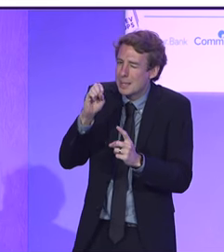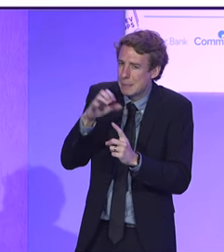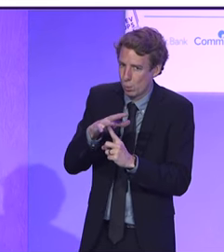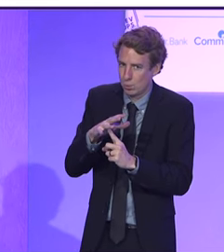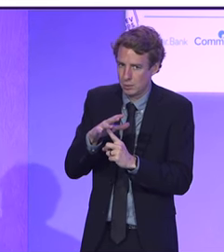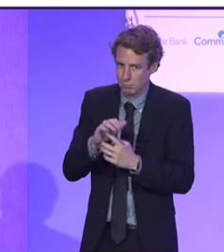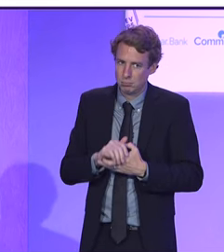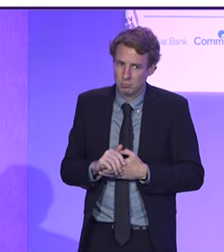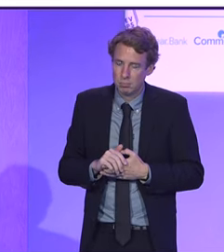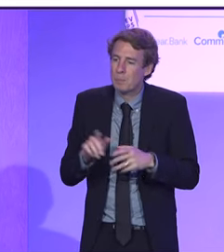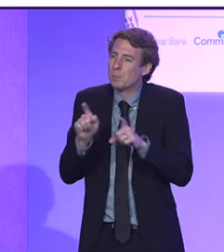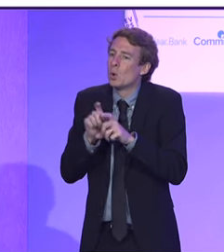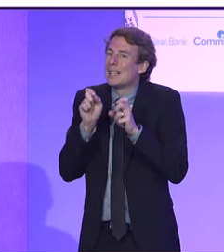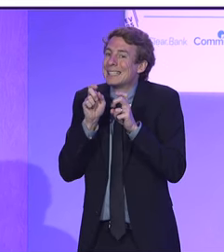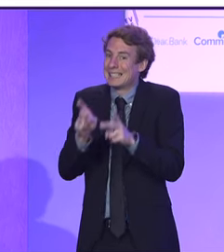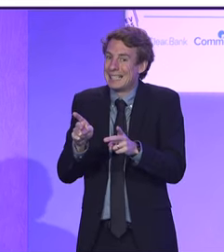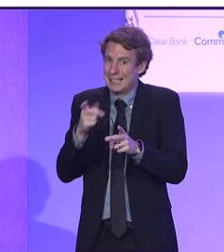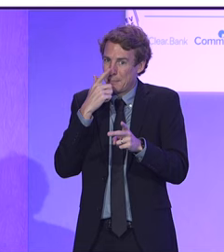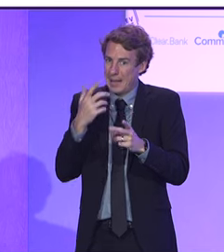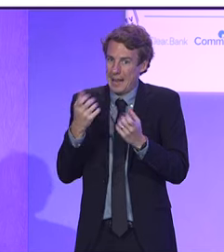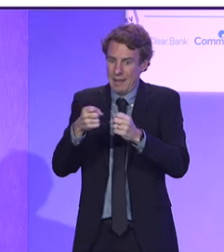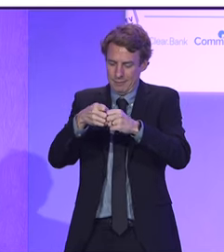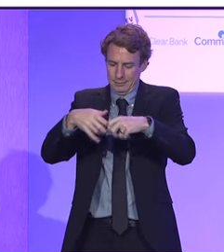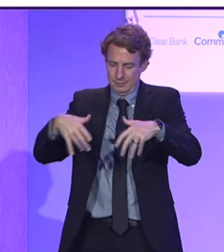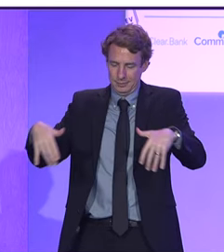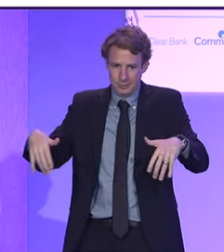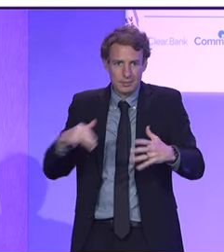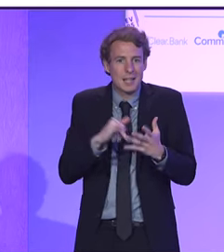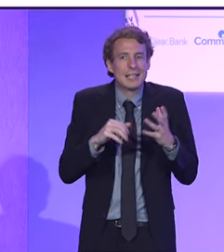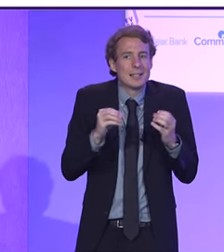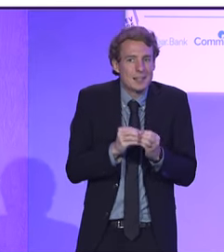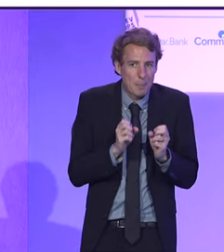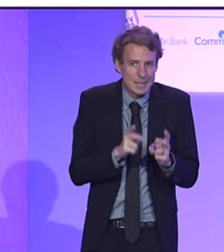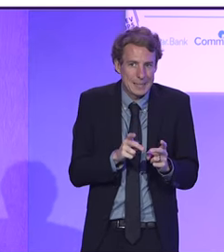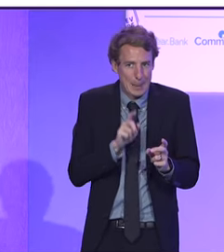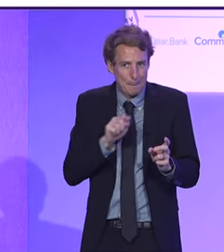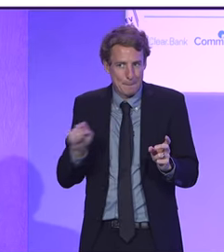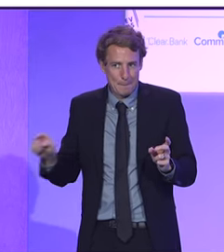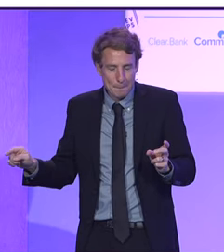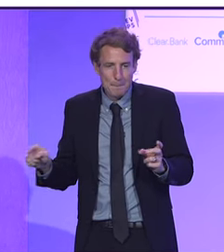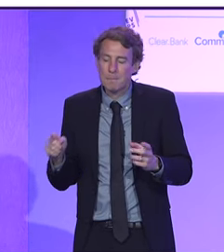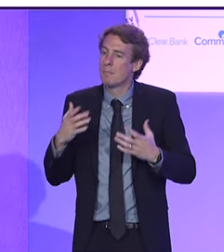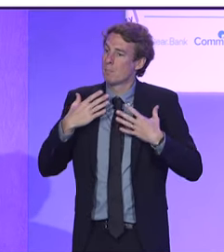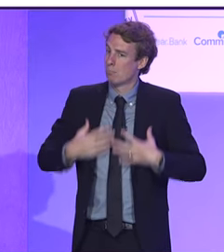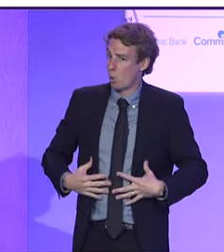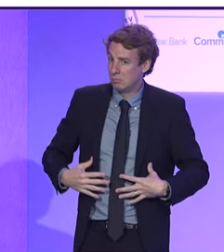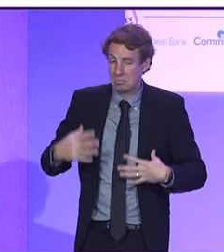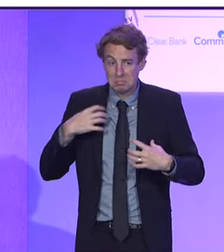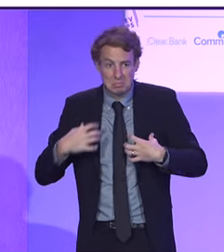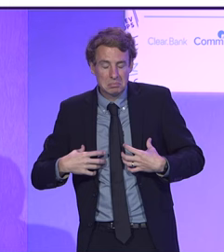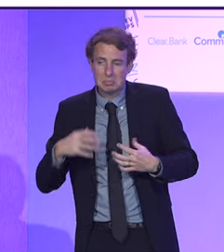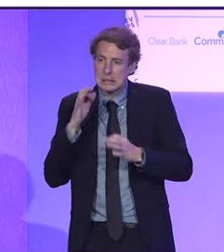subsystems, as I said before. If your cells are systems and your body's a system, you know, these are all individual systems that can contain each